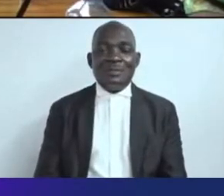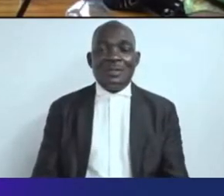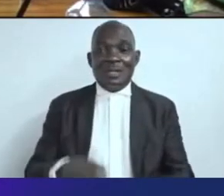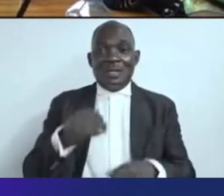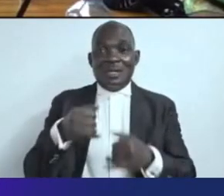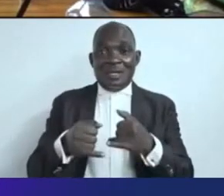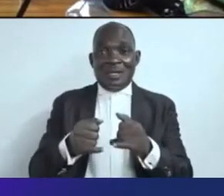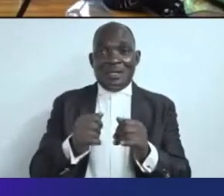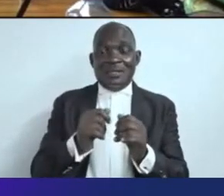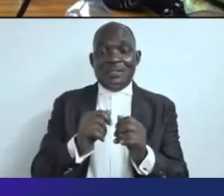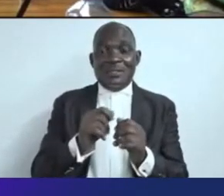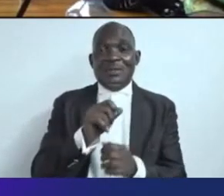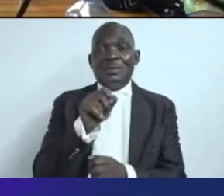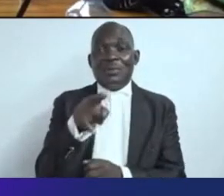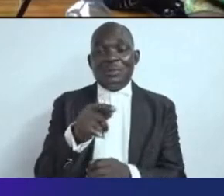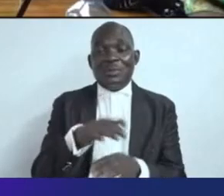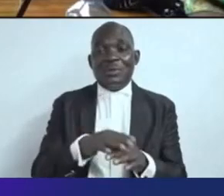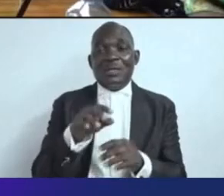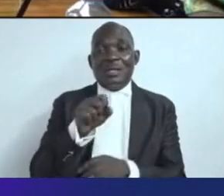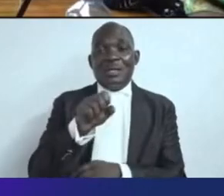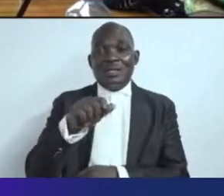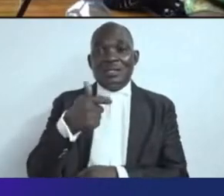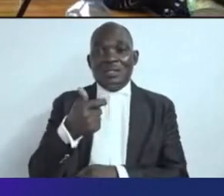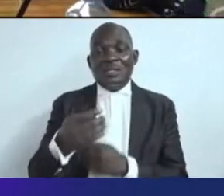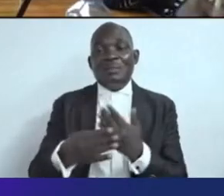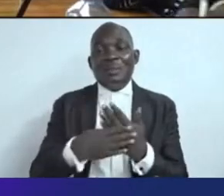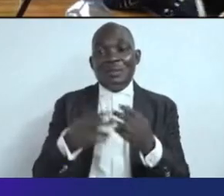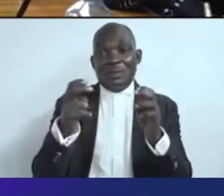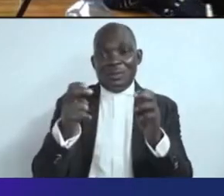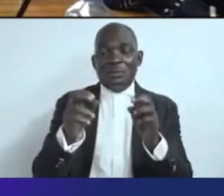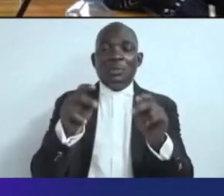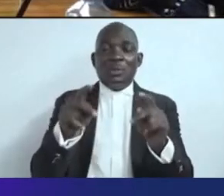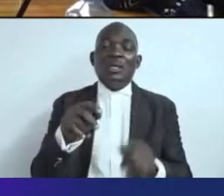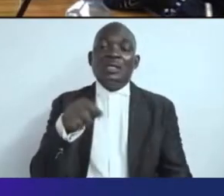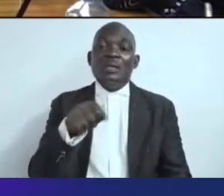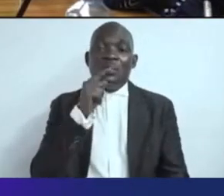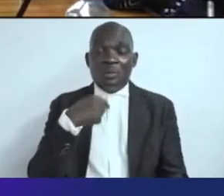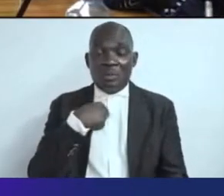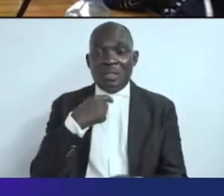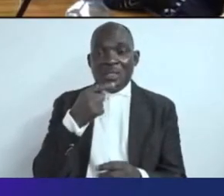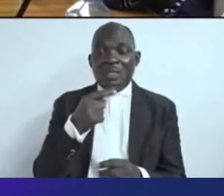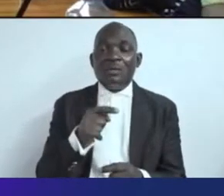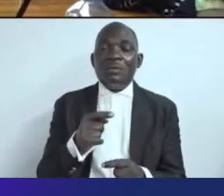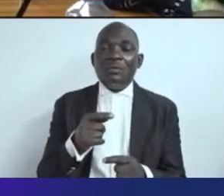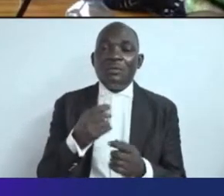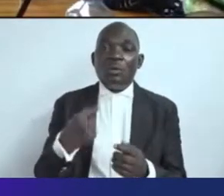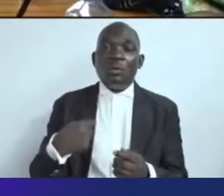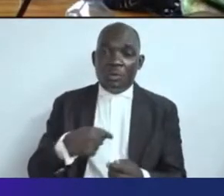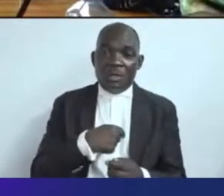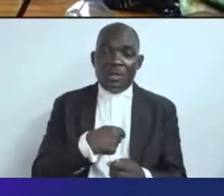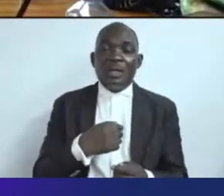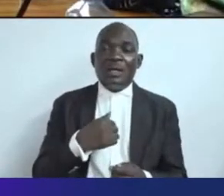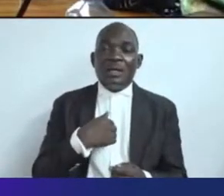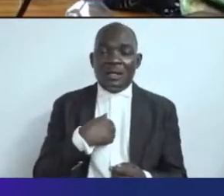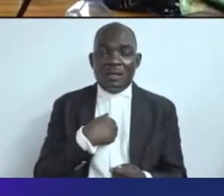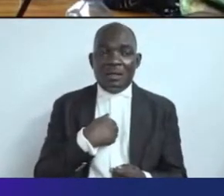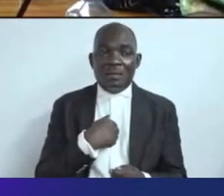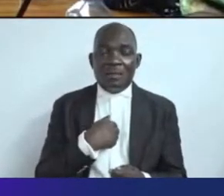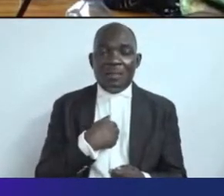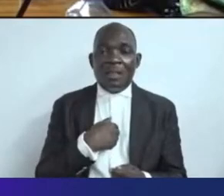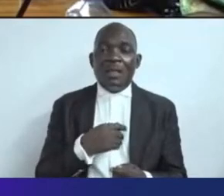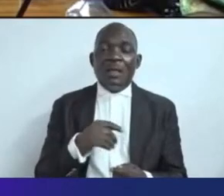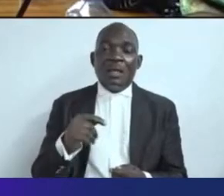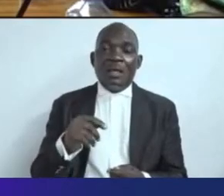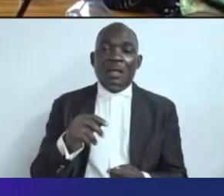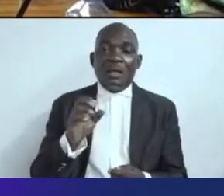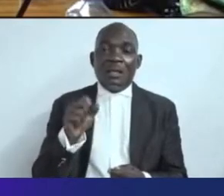last question on the Societe Generale issue. Yes, as an update, we have been furnished with